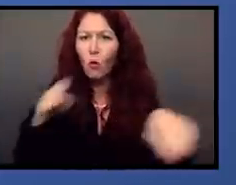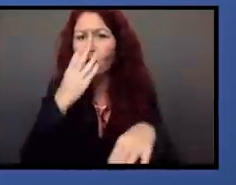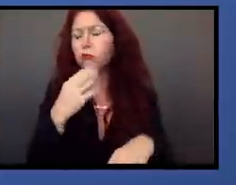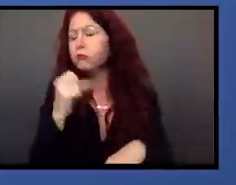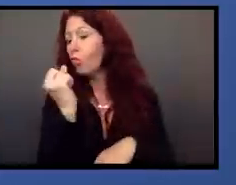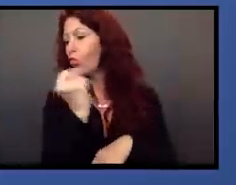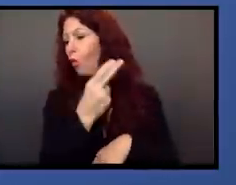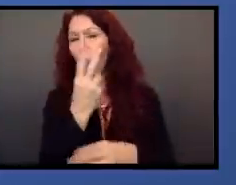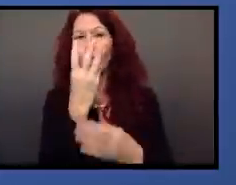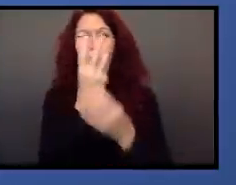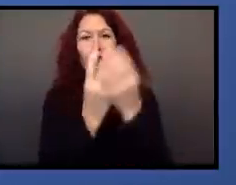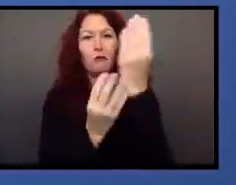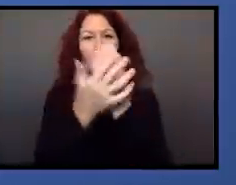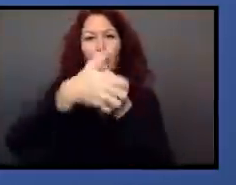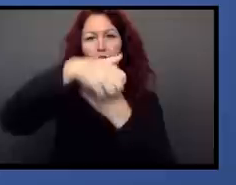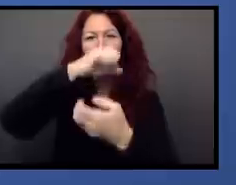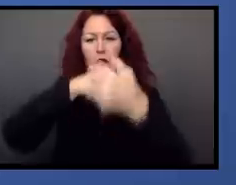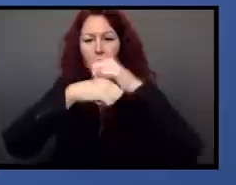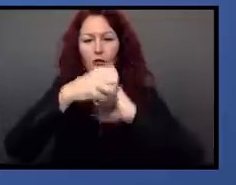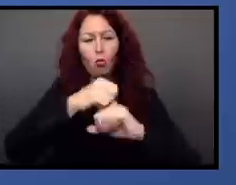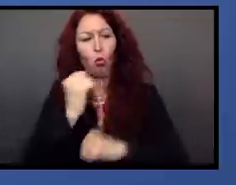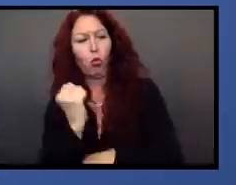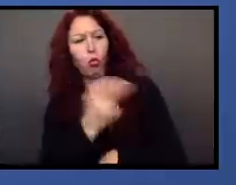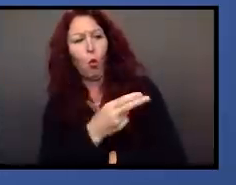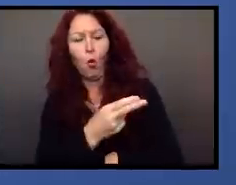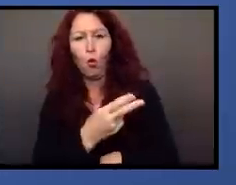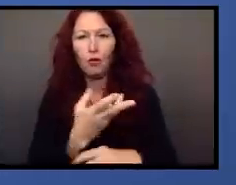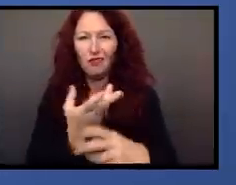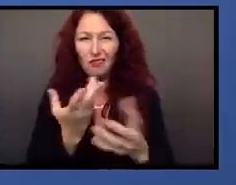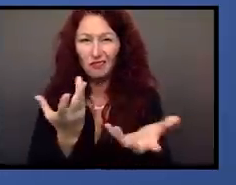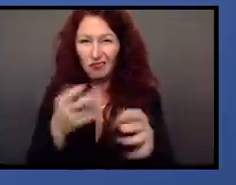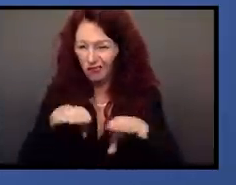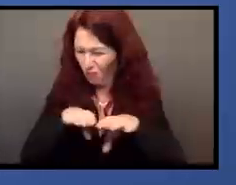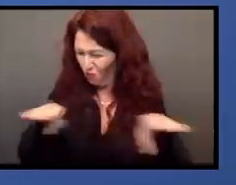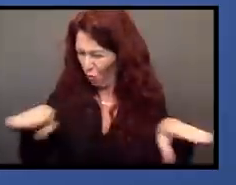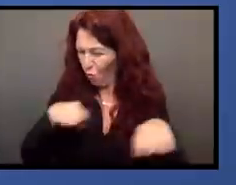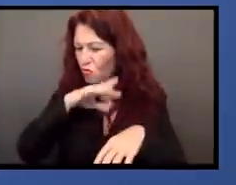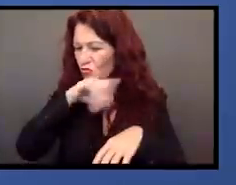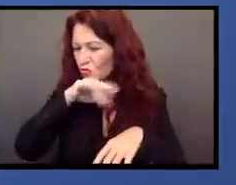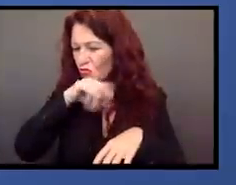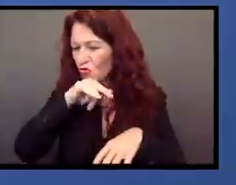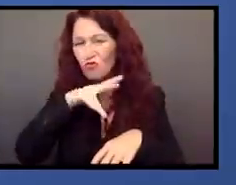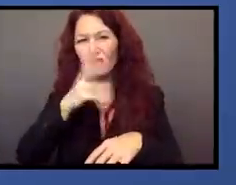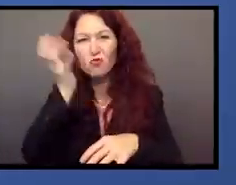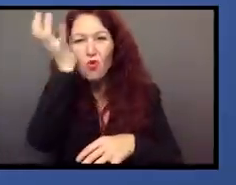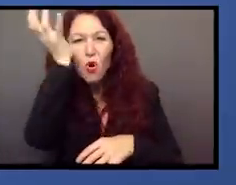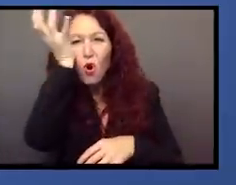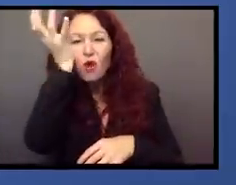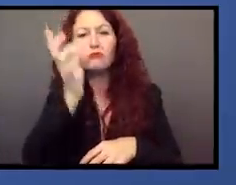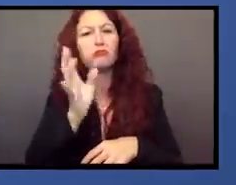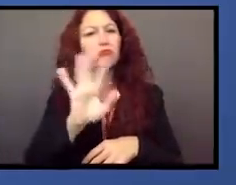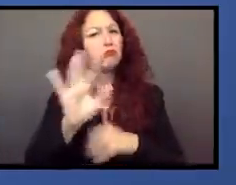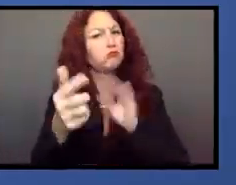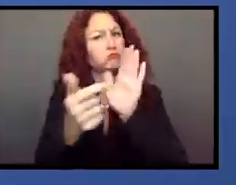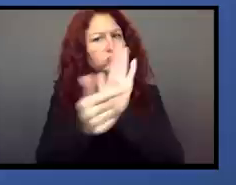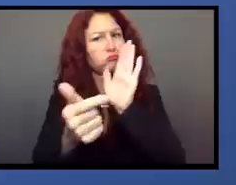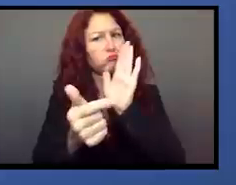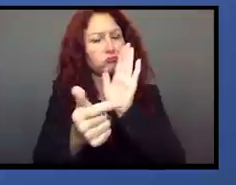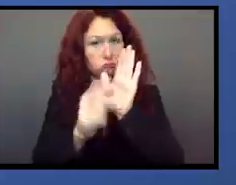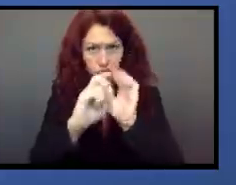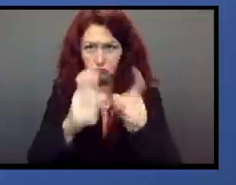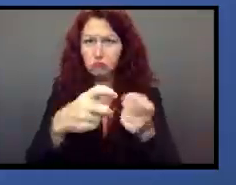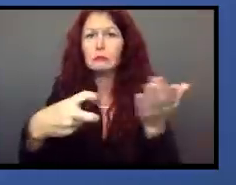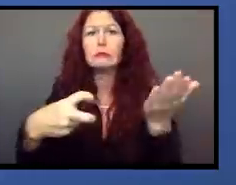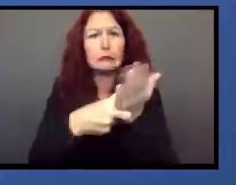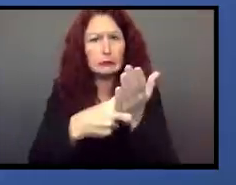It is littering, which is a misdemeanor and carries a $100 fine. And remember, even people with masks who feel perfectly healthy